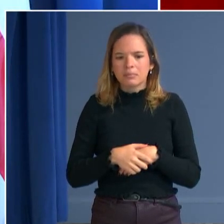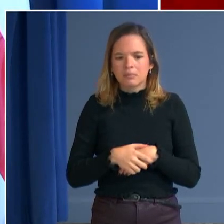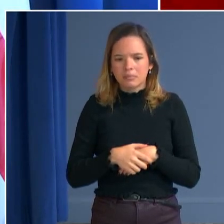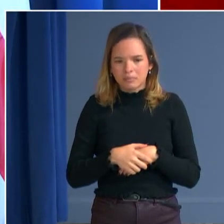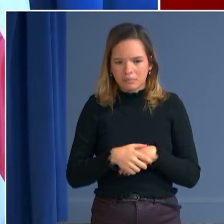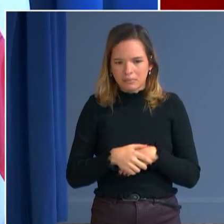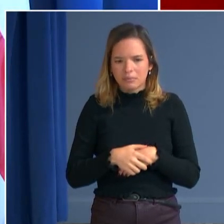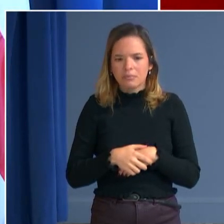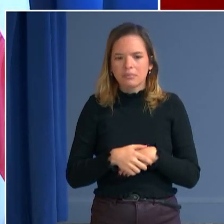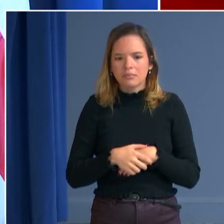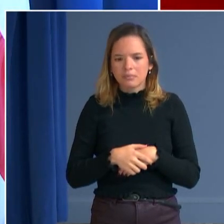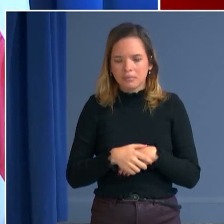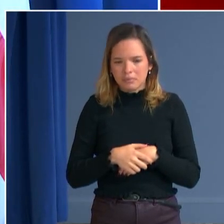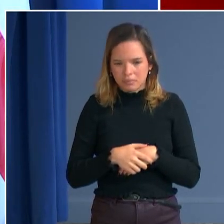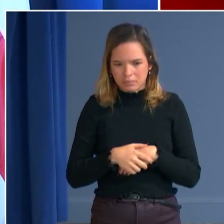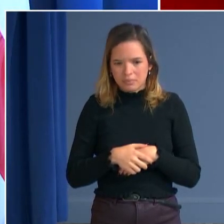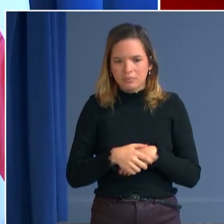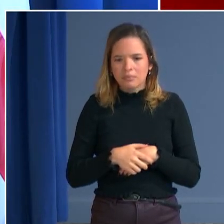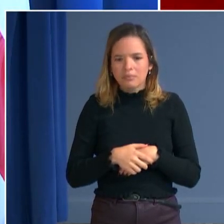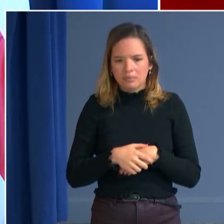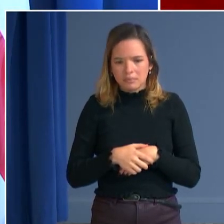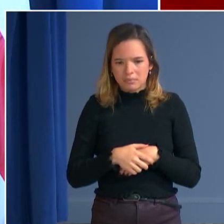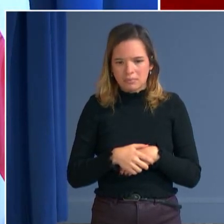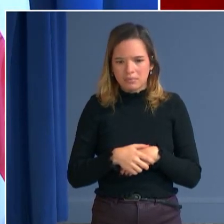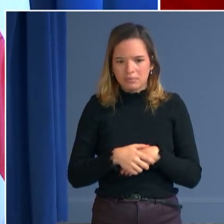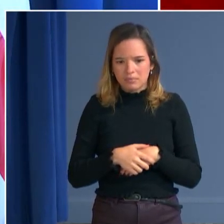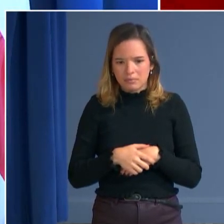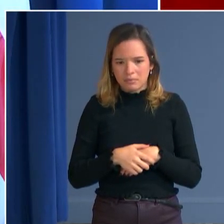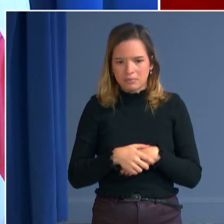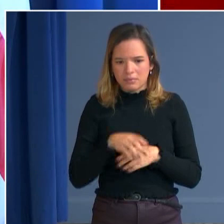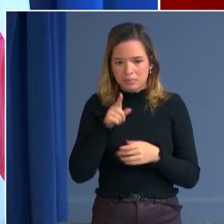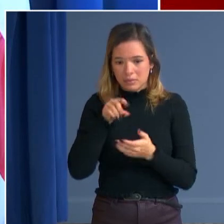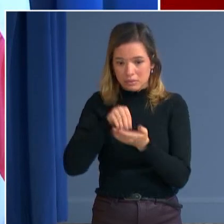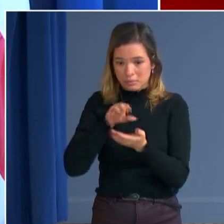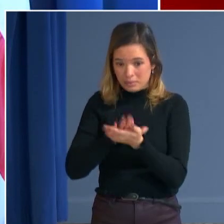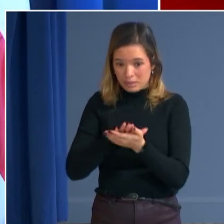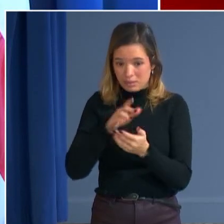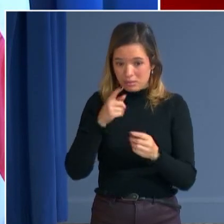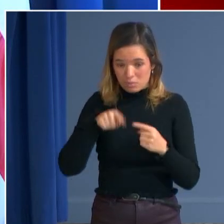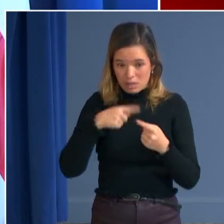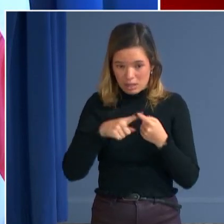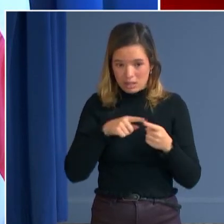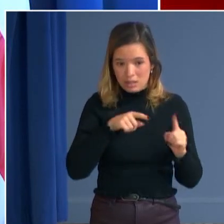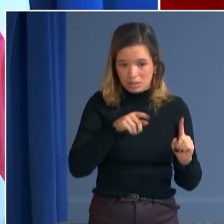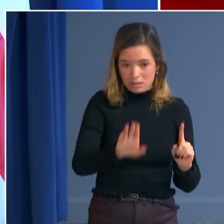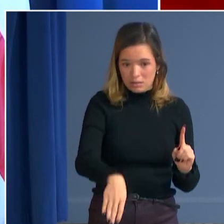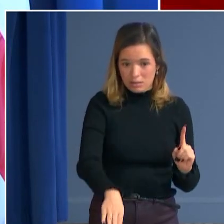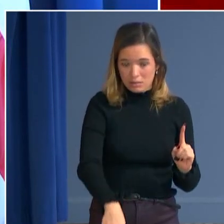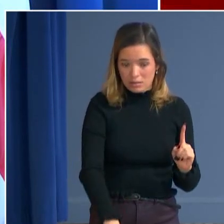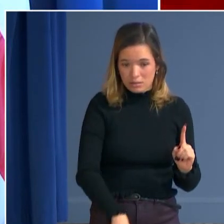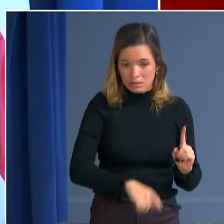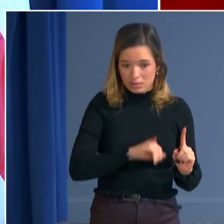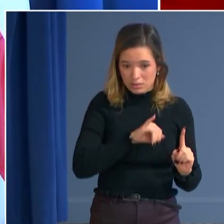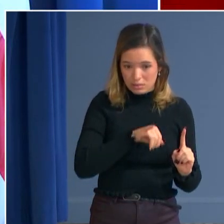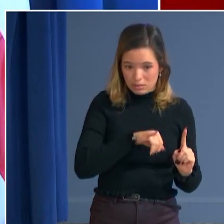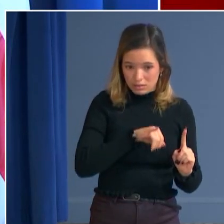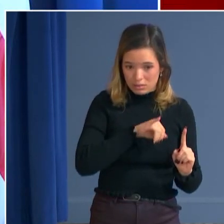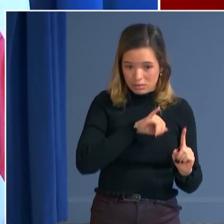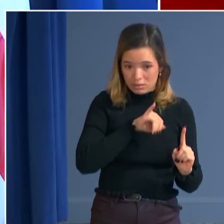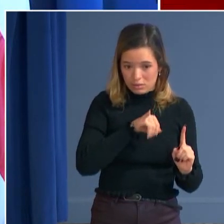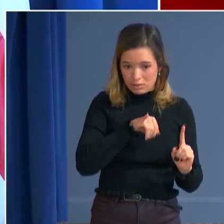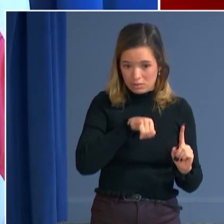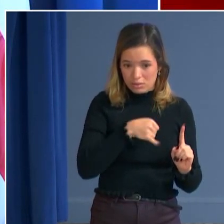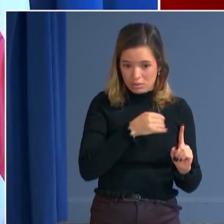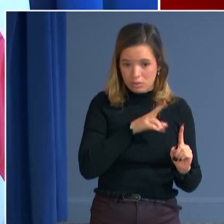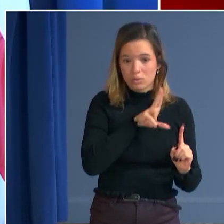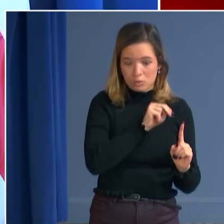really report on those calls. And can I just ask for you and for the mayor, you know, we're at, I believe, 12 homicides so far this year, which